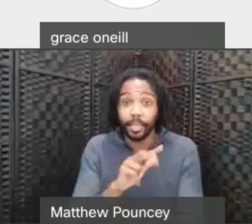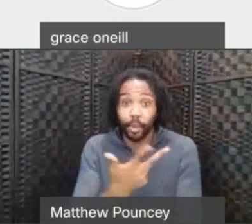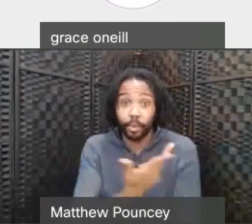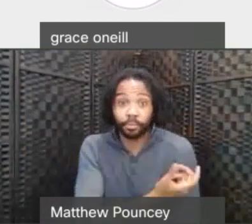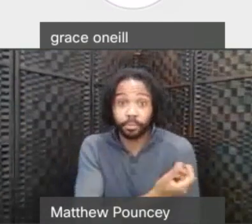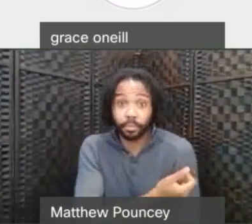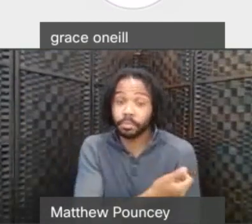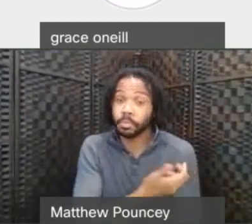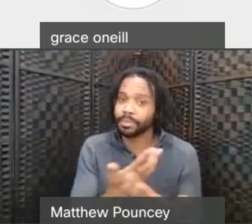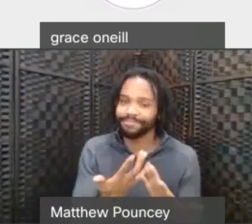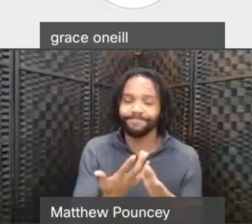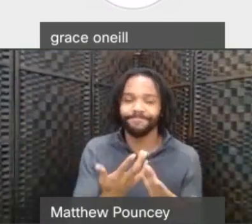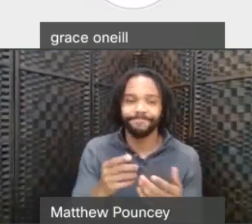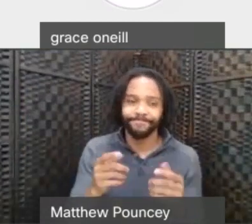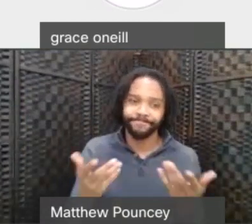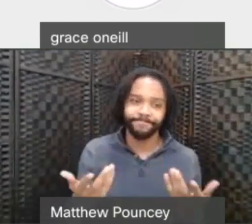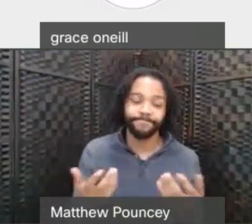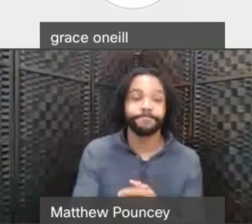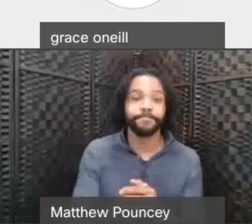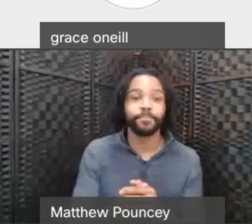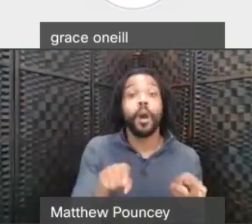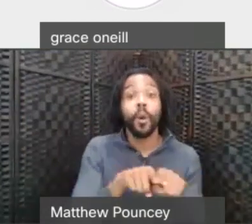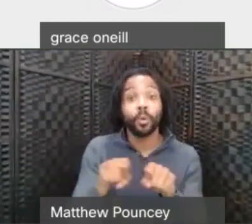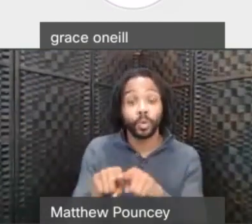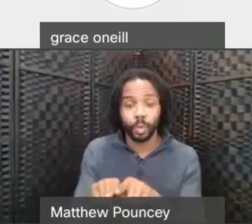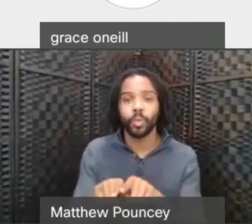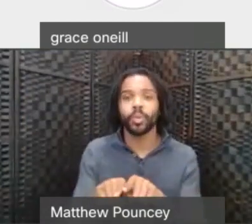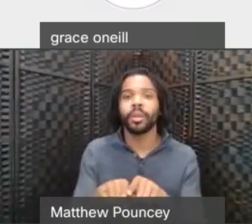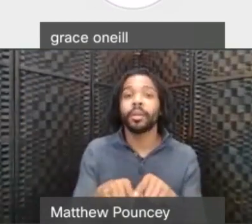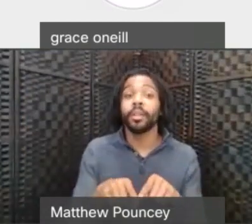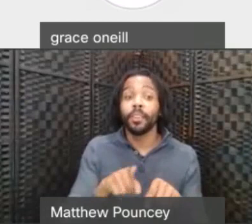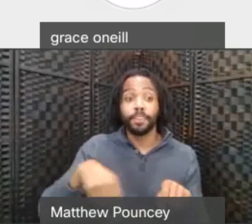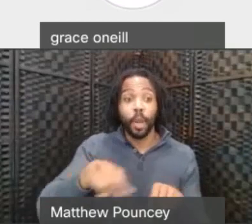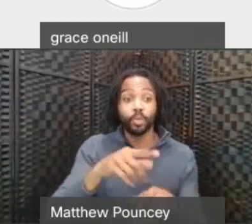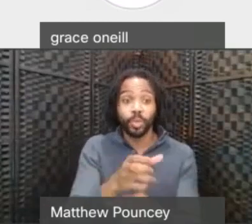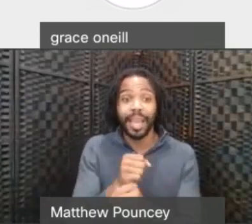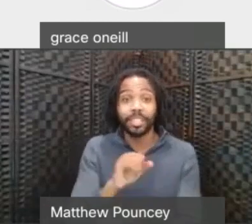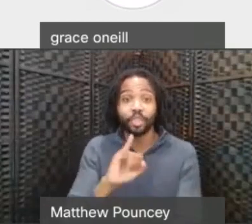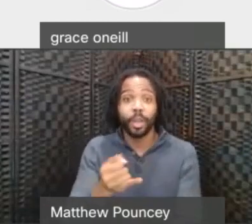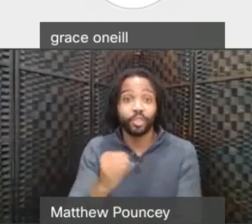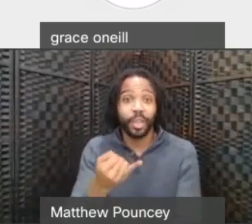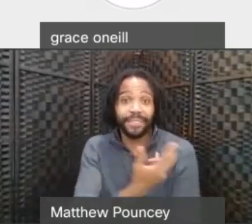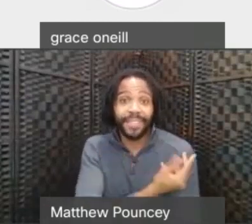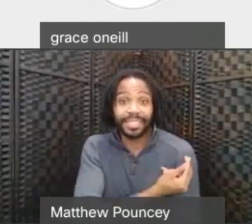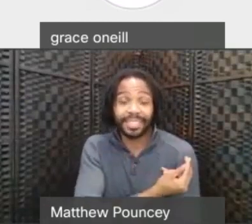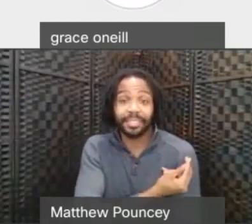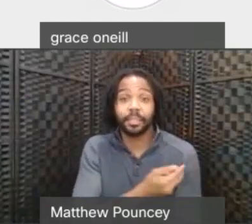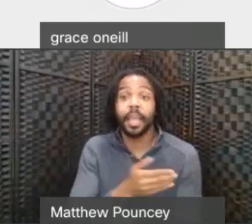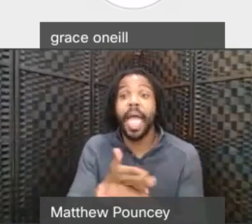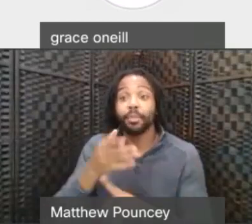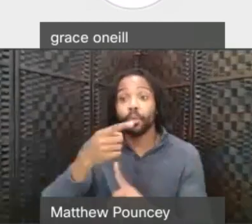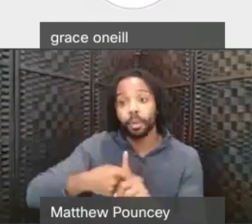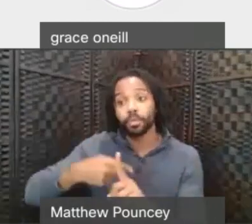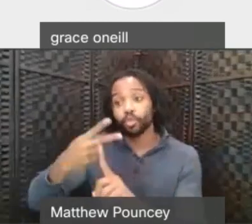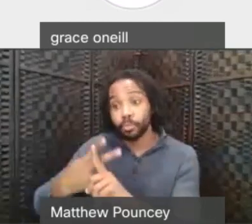single Johnson & Johnson vaccine less than 2 months ago, because after 2 months you have to have received a booster. So